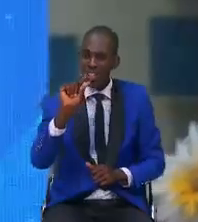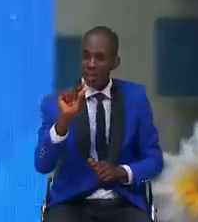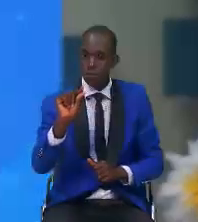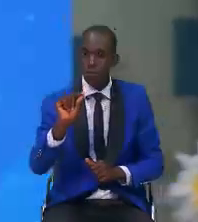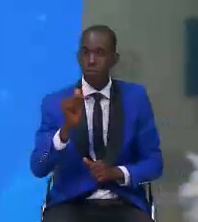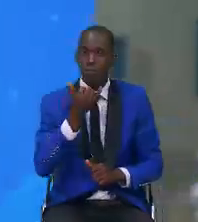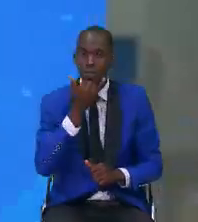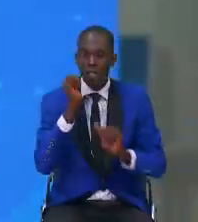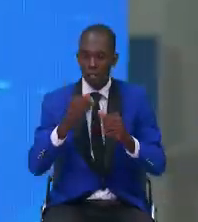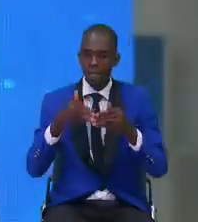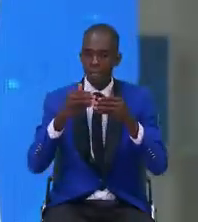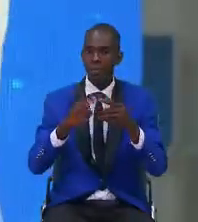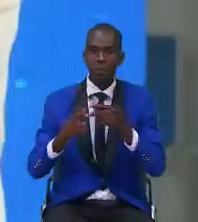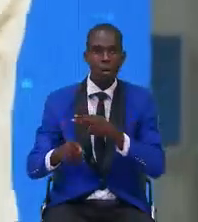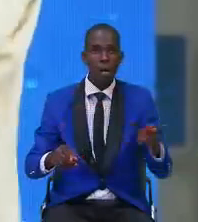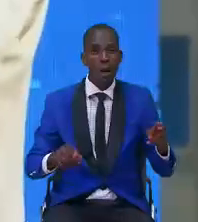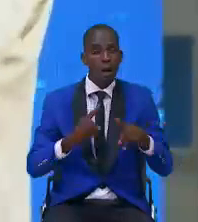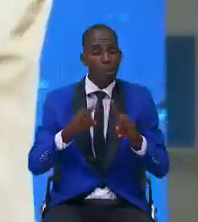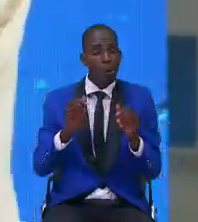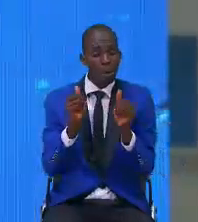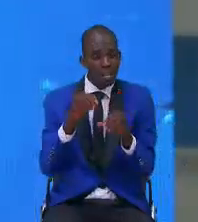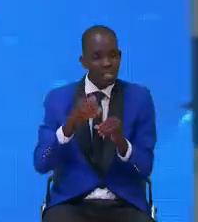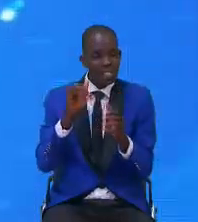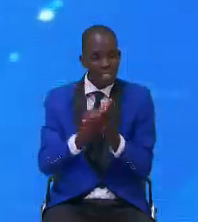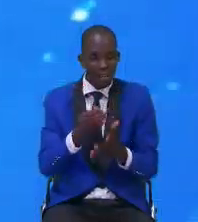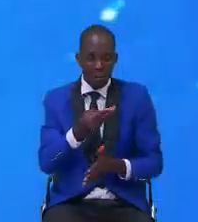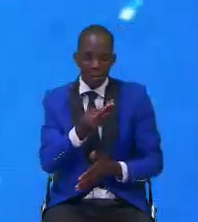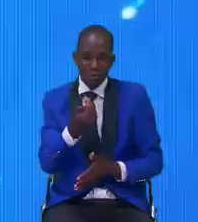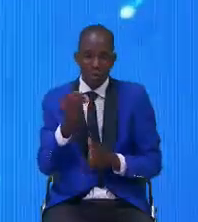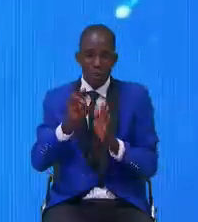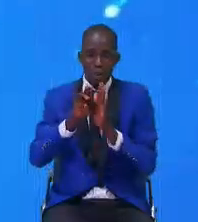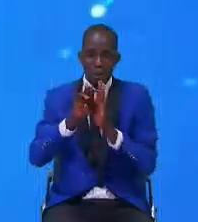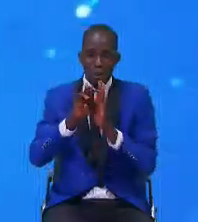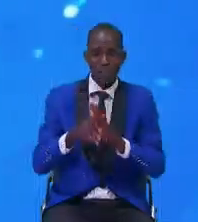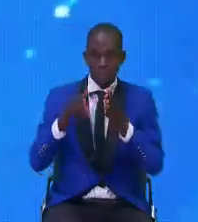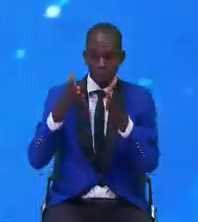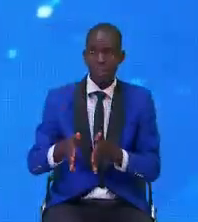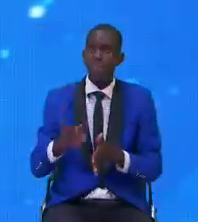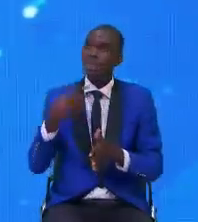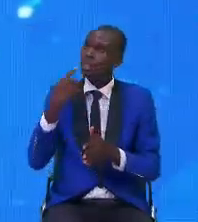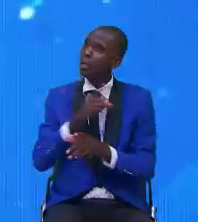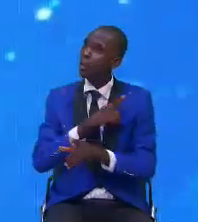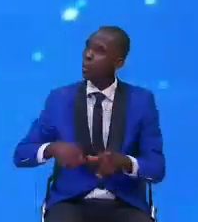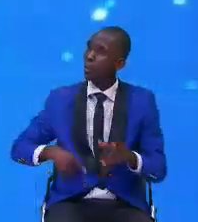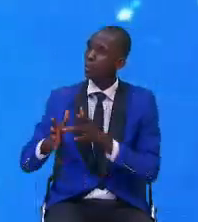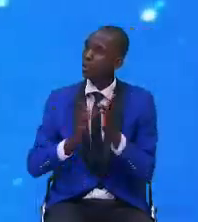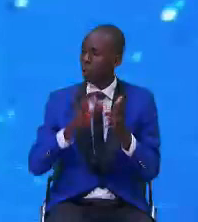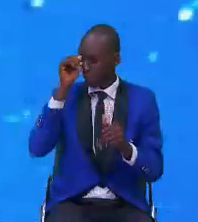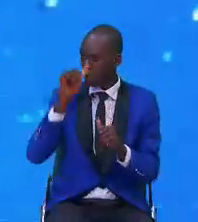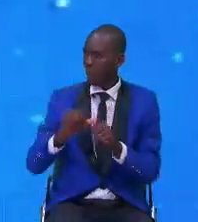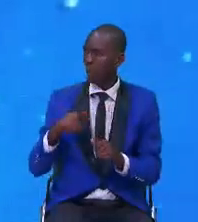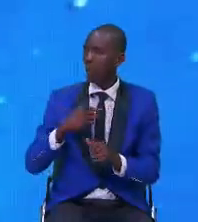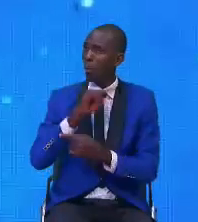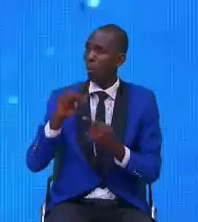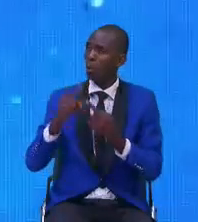a little step, he would have gone to hell. But then, with the few minutes remaining and the time remaining, he